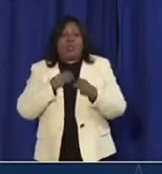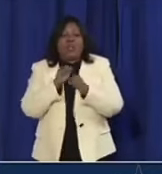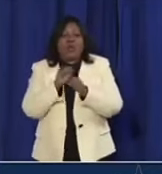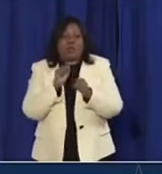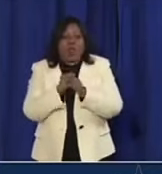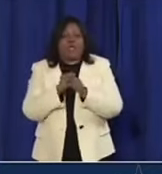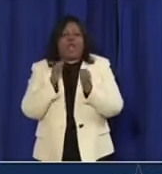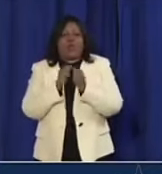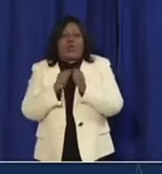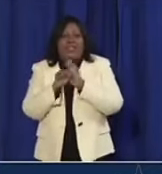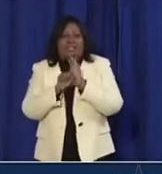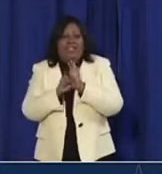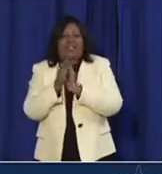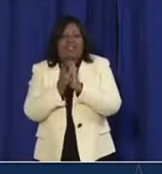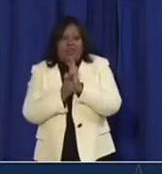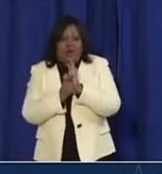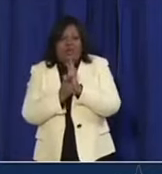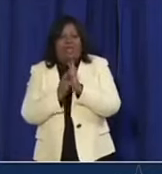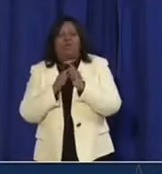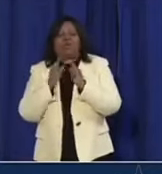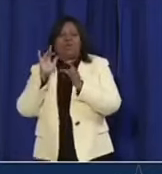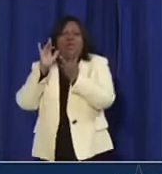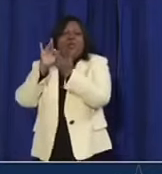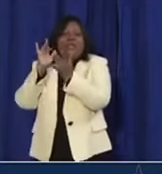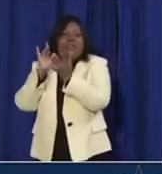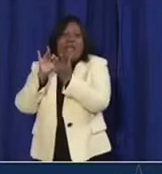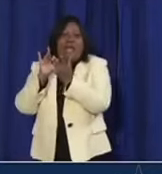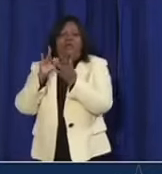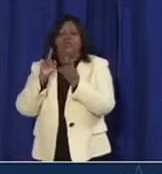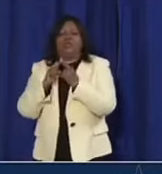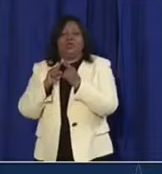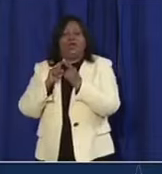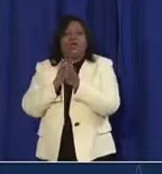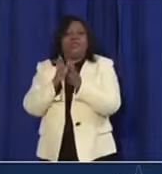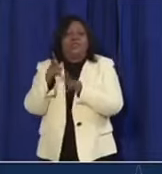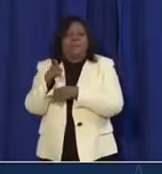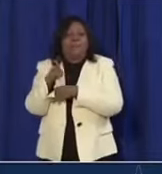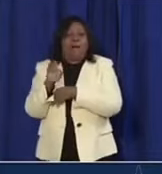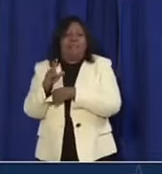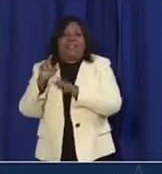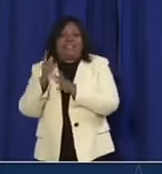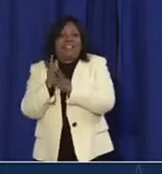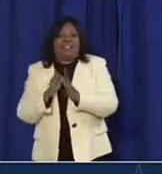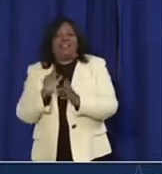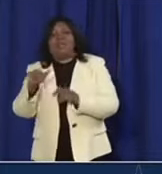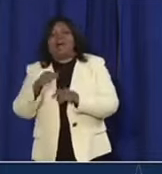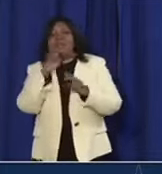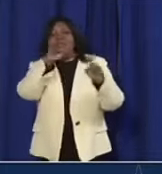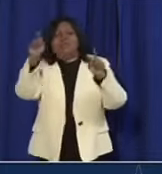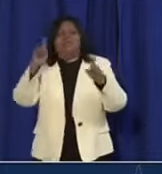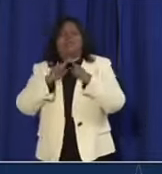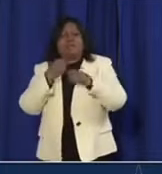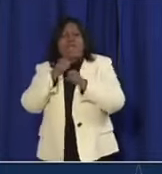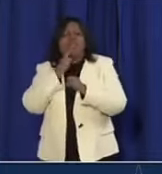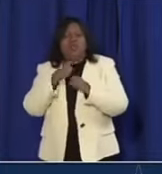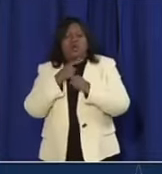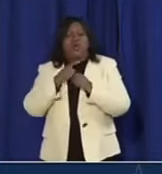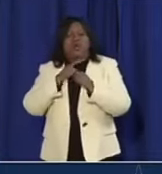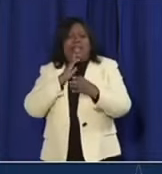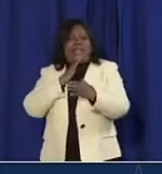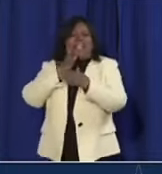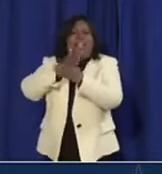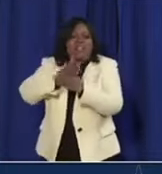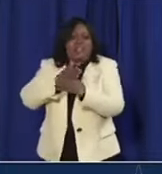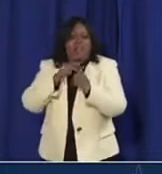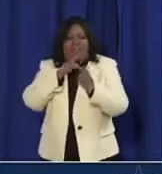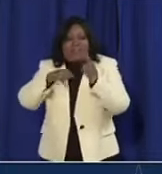working with the state's attorney. We're going to be reaching out to the public defender, but other stakeholders to make sure that we're intervening with